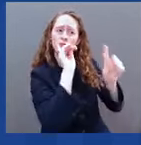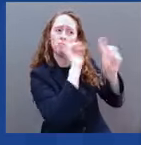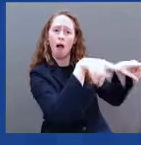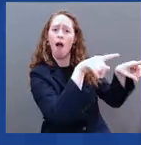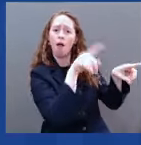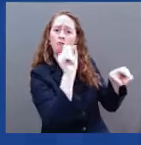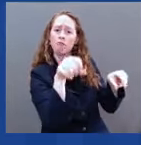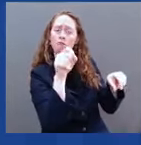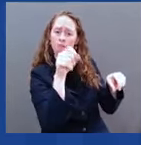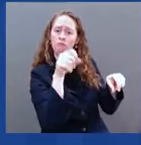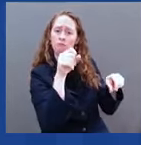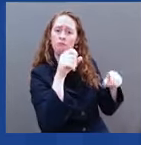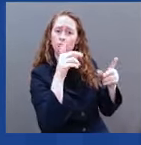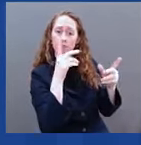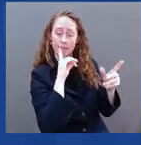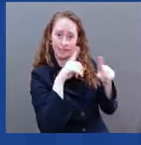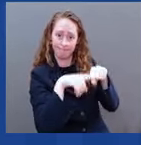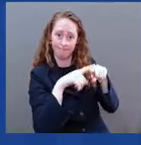Josh of Bloomberg.